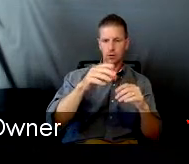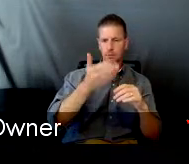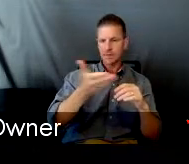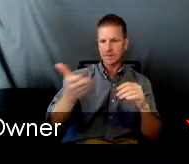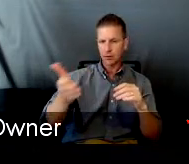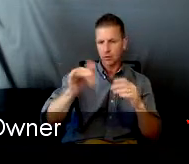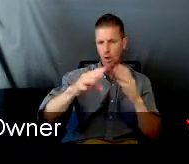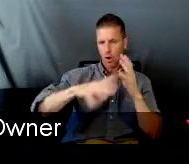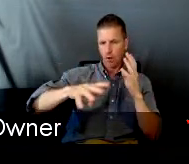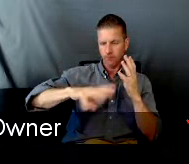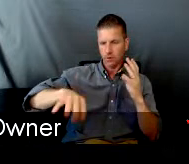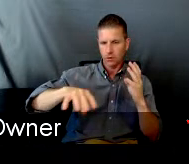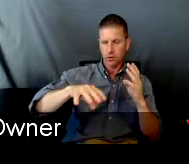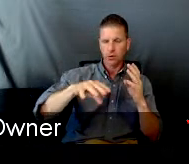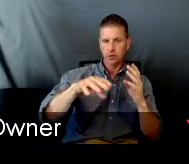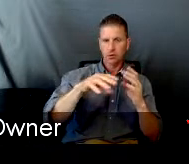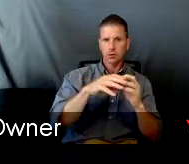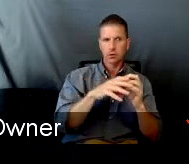off. What